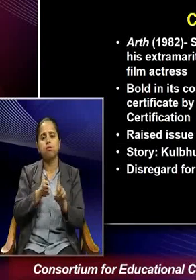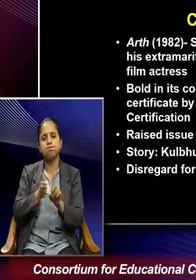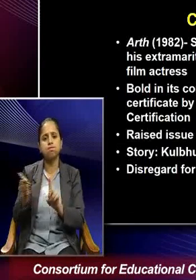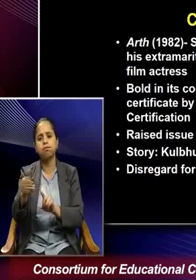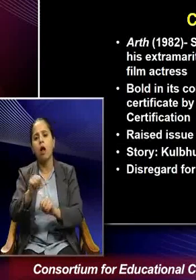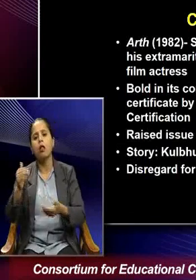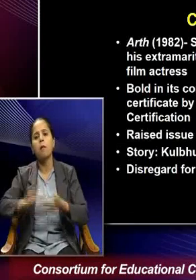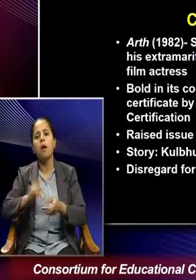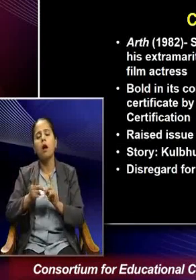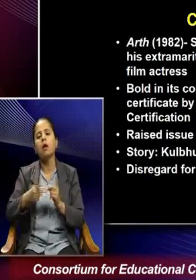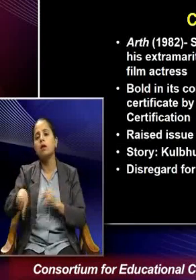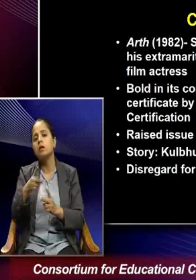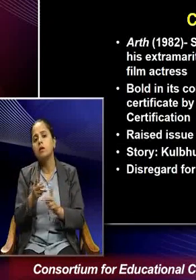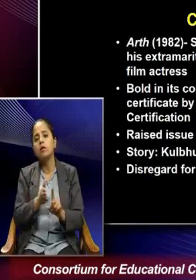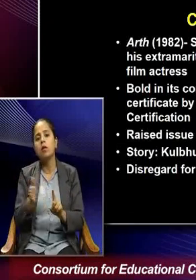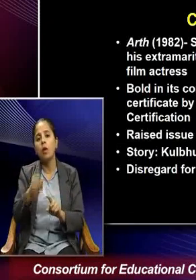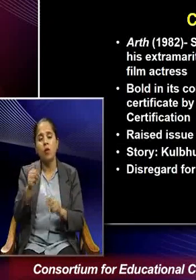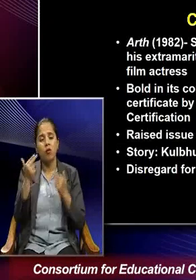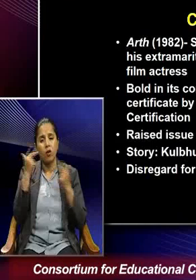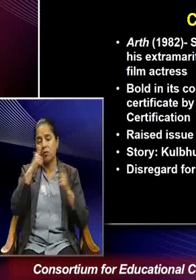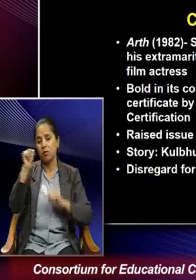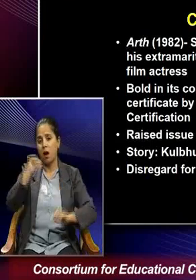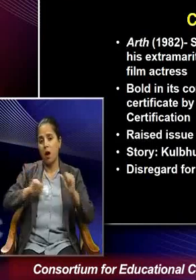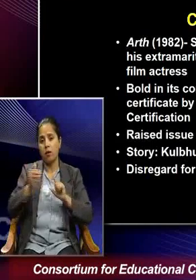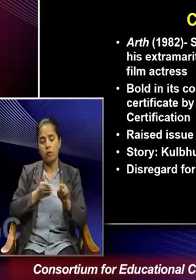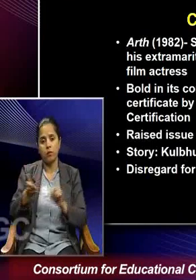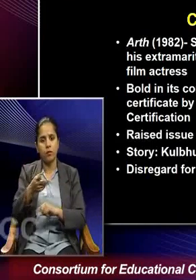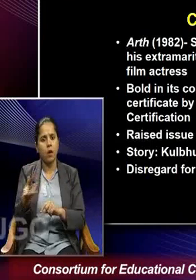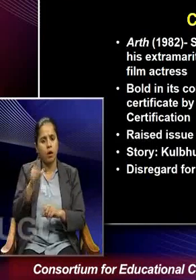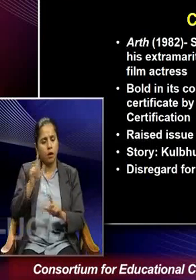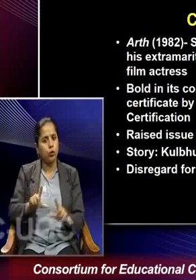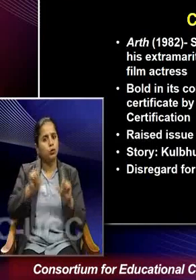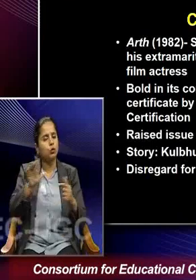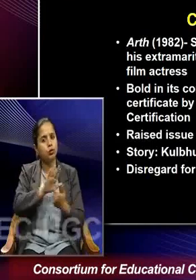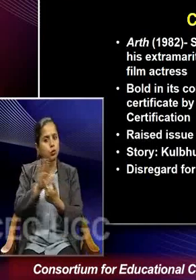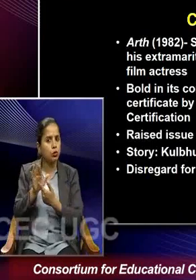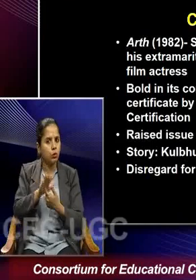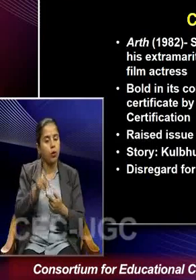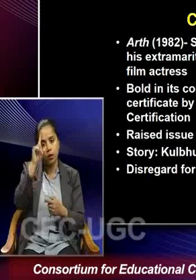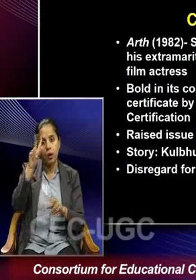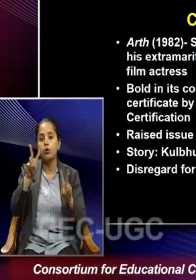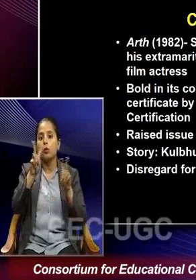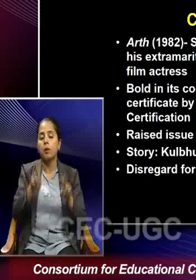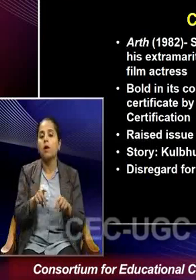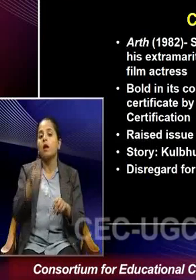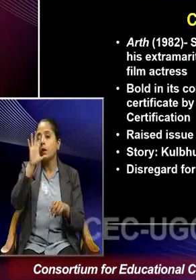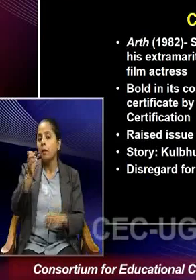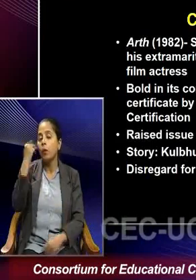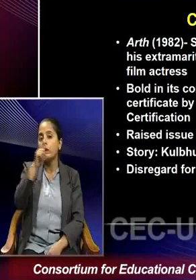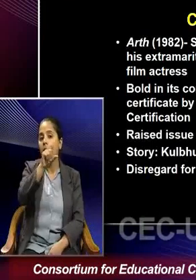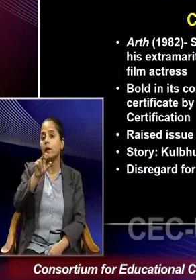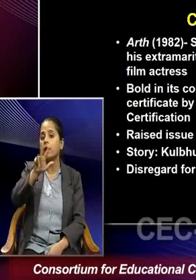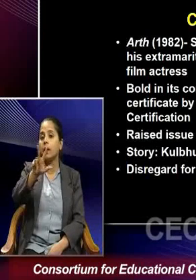a famous film actress. And it was very bold in its content, keeping in mind the times of